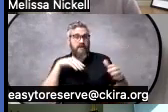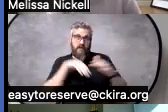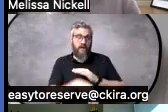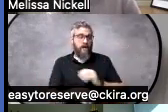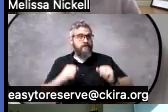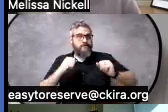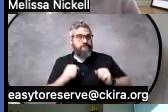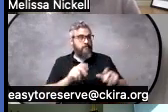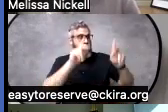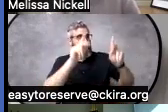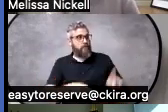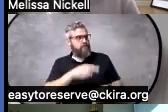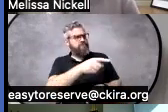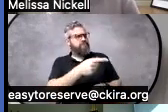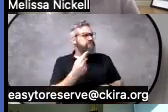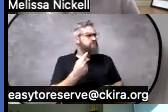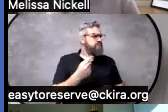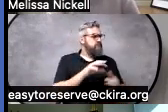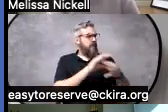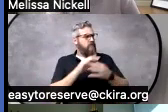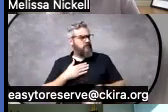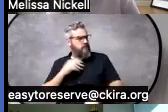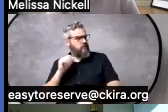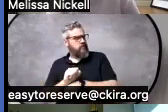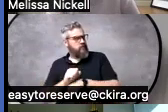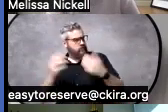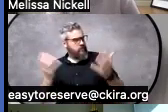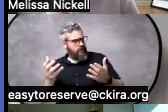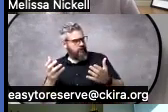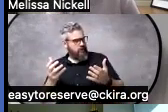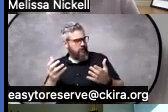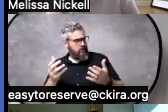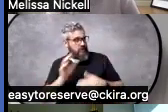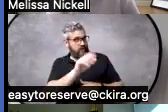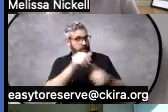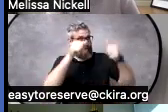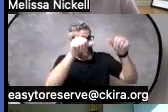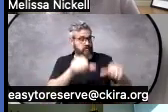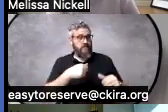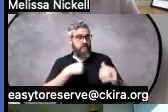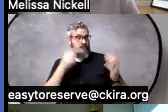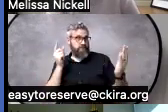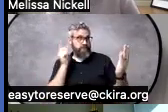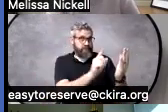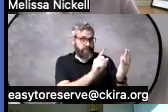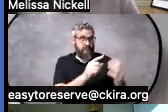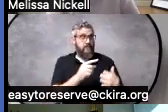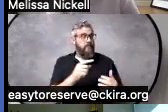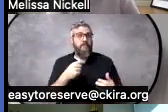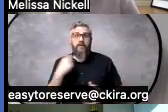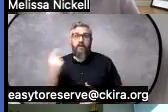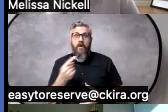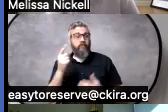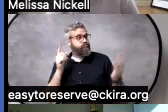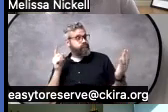is this person doing? How does this pertain to my work? And then I directly go to their posters. But I don't always just go to the posters that